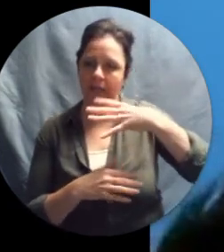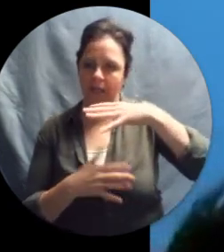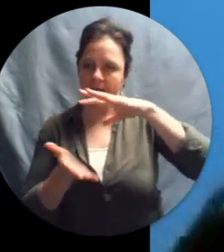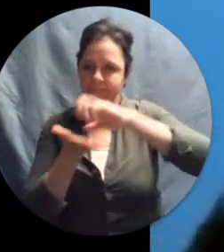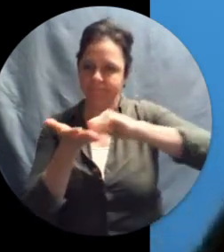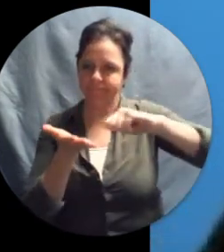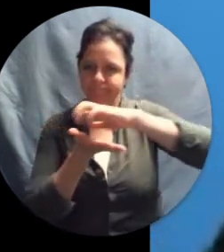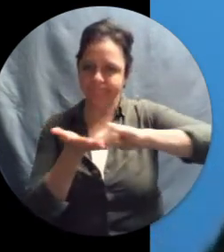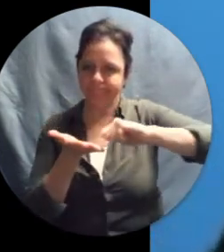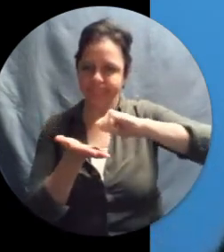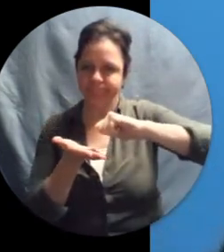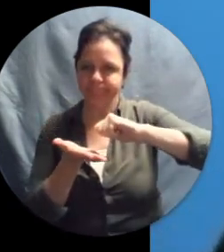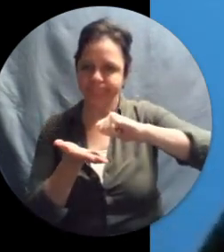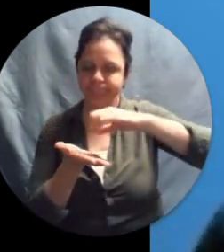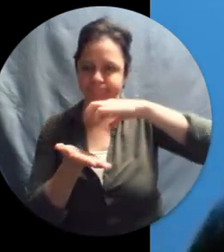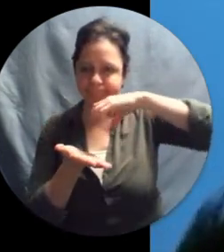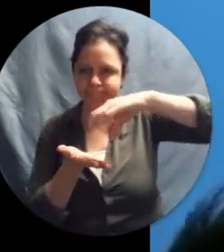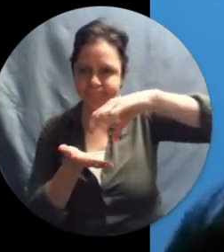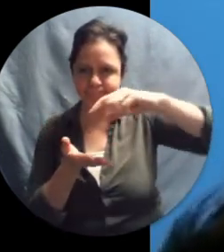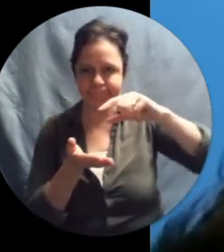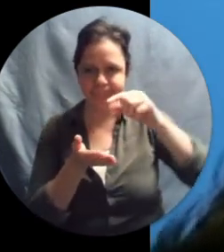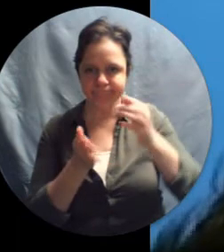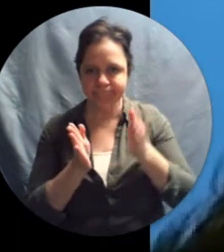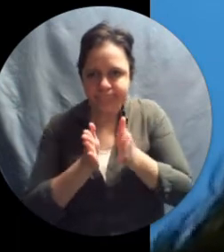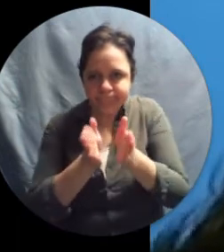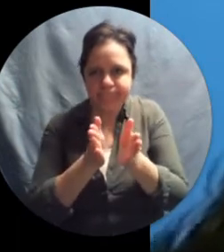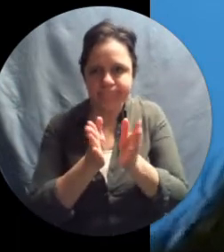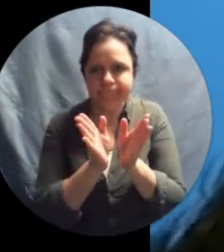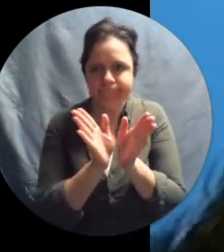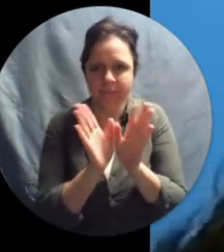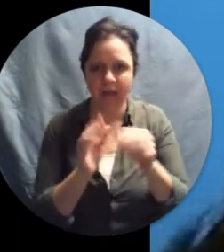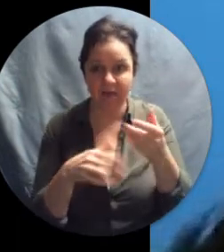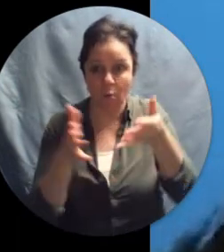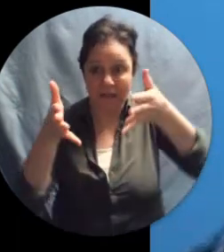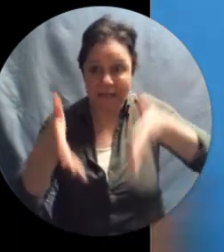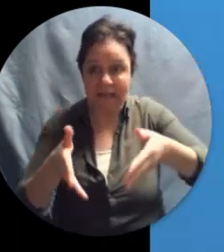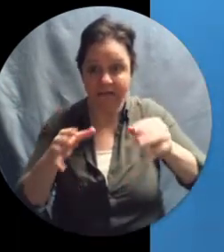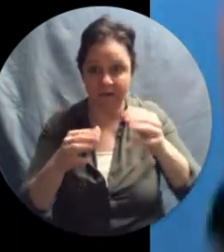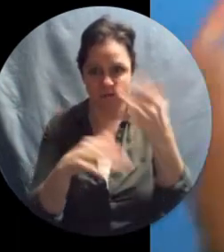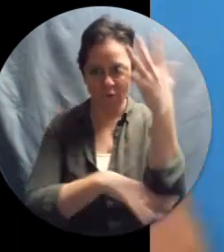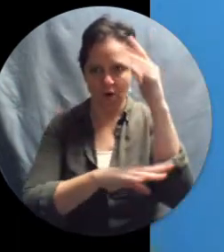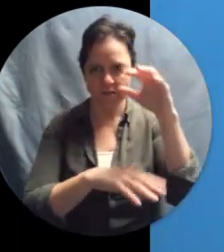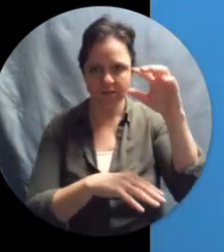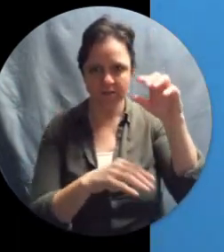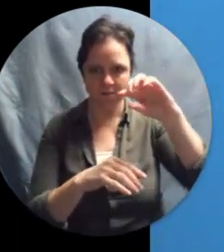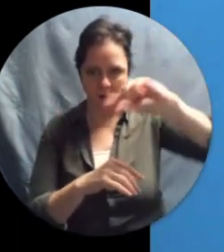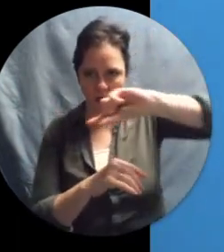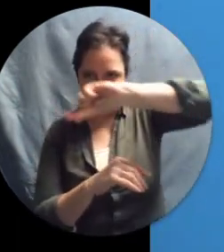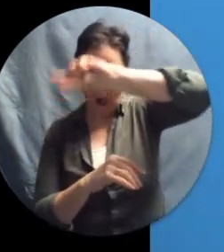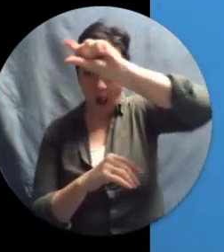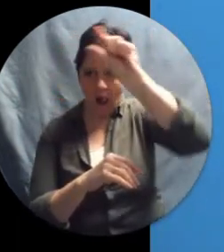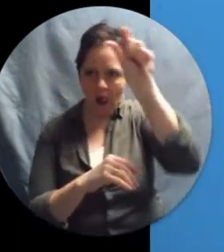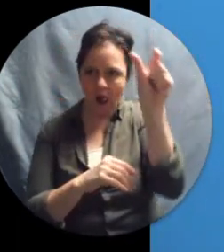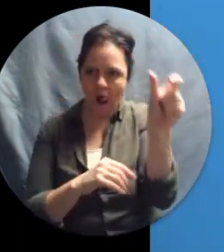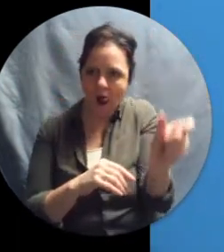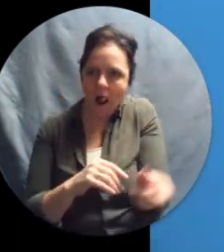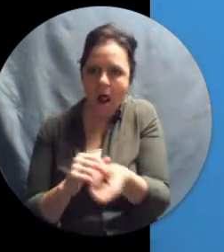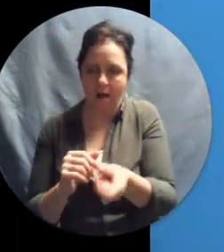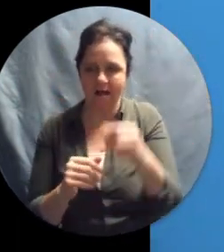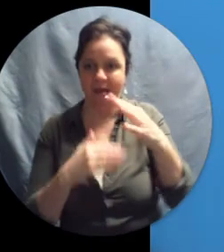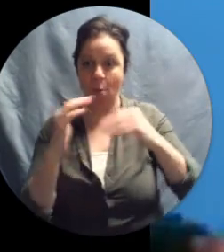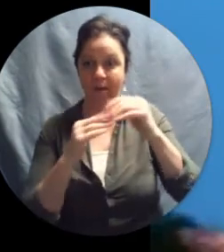then we'll build, in the middle here, and we'll leave forest all around it, right? And we'll just have trees